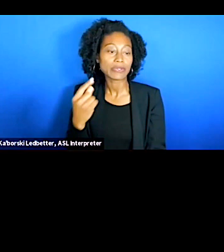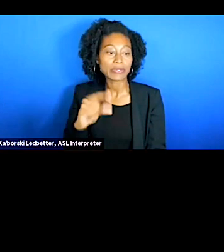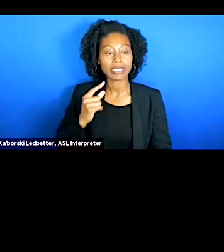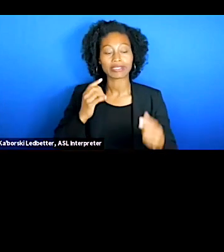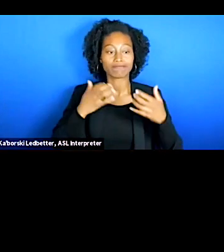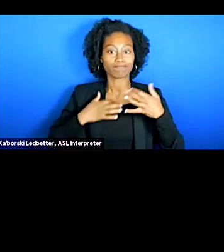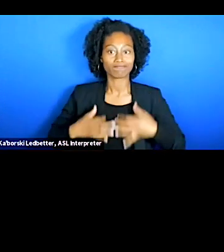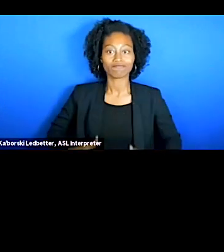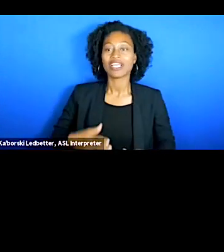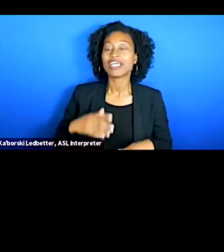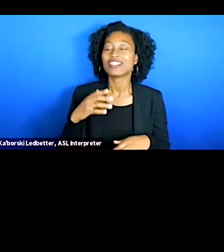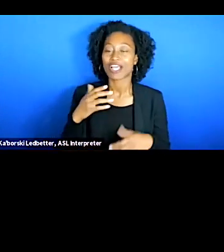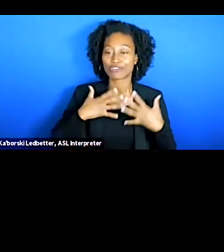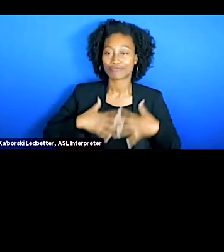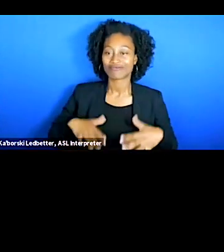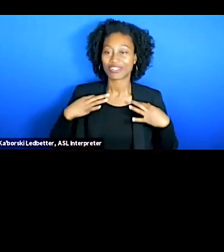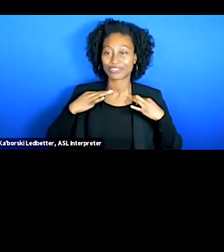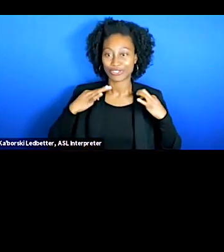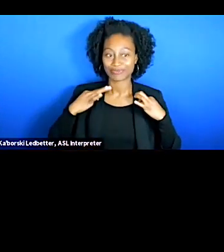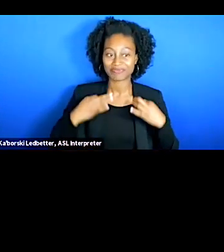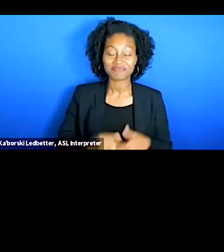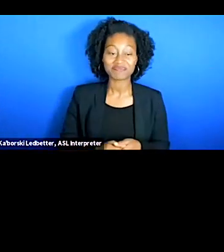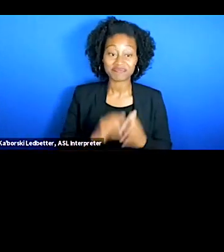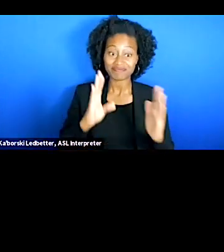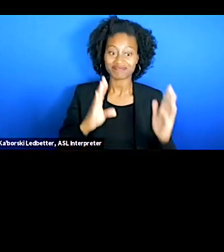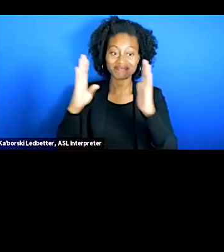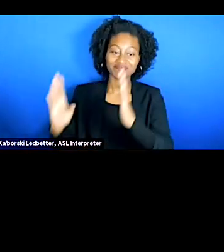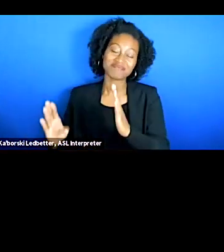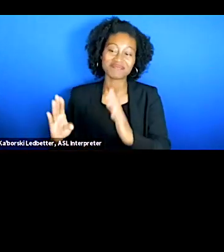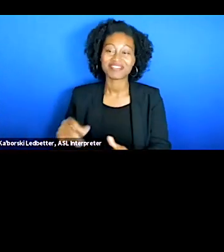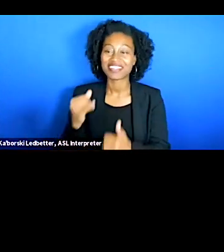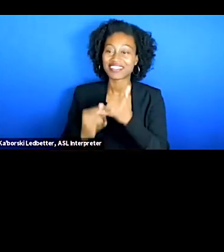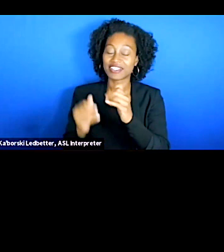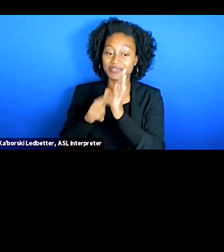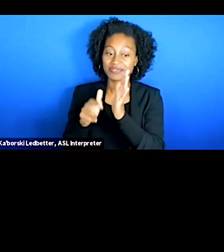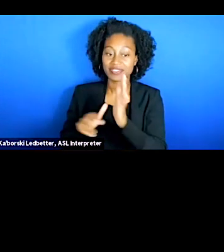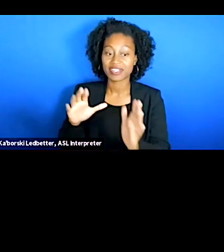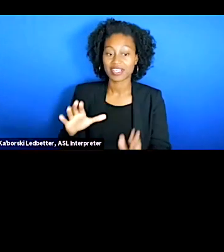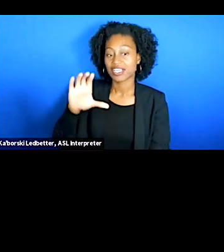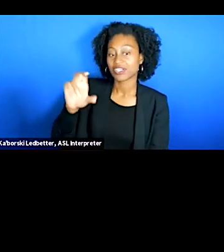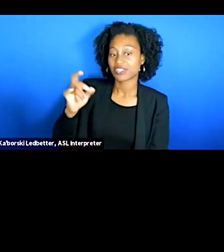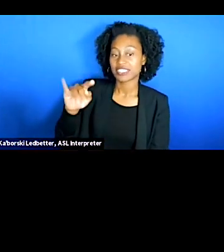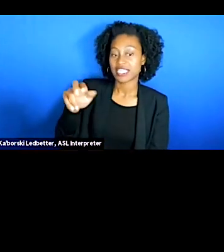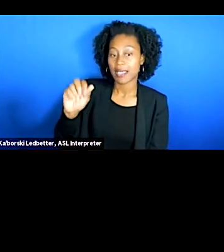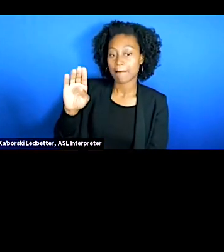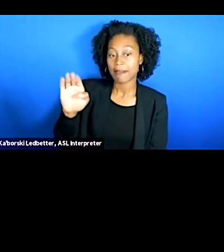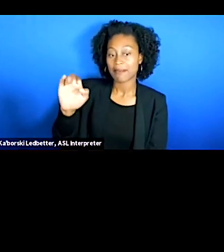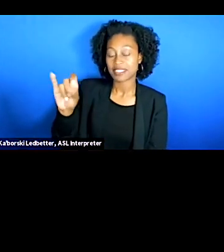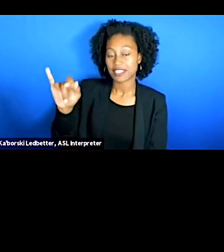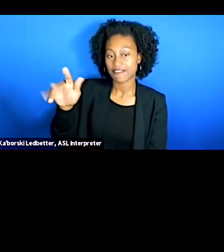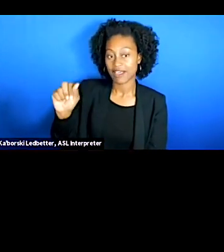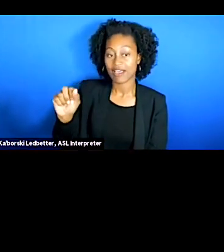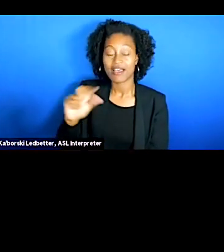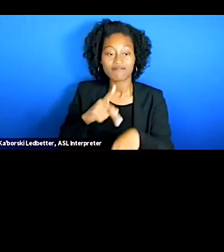And in the last photo is researcher Christina Silva, a Filipina-American woman with